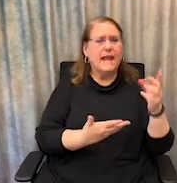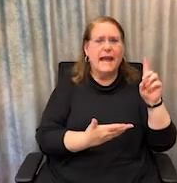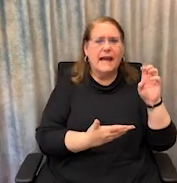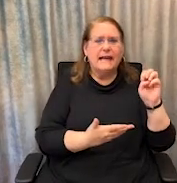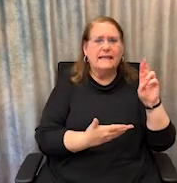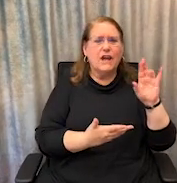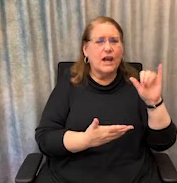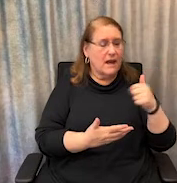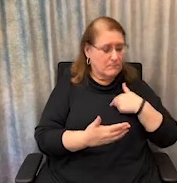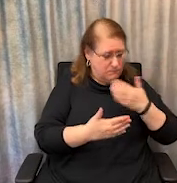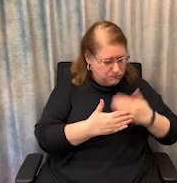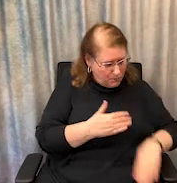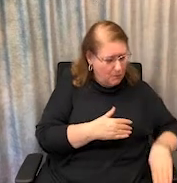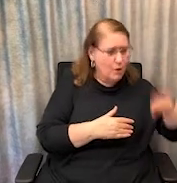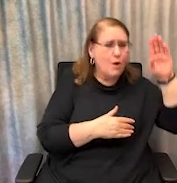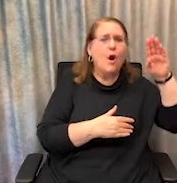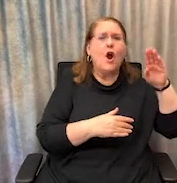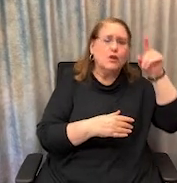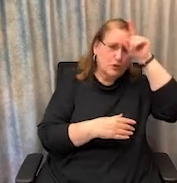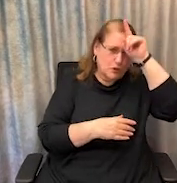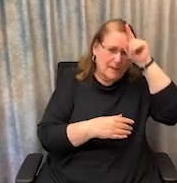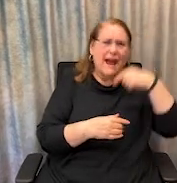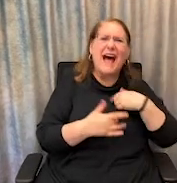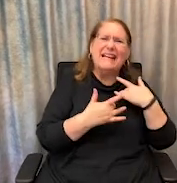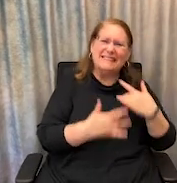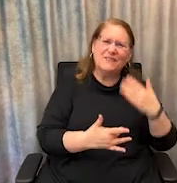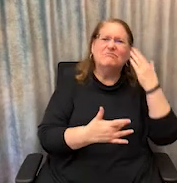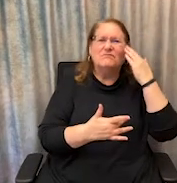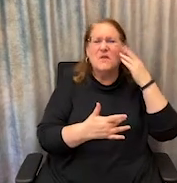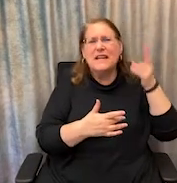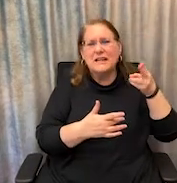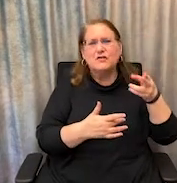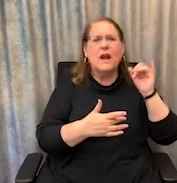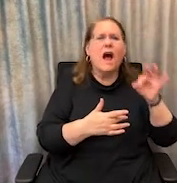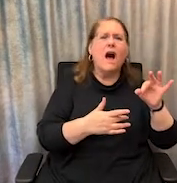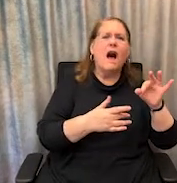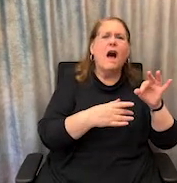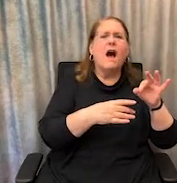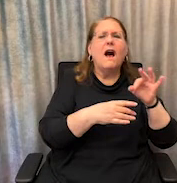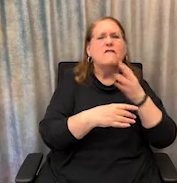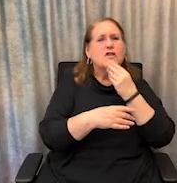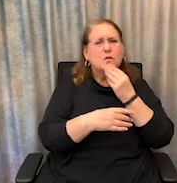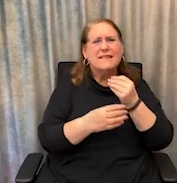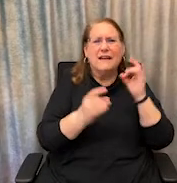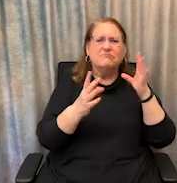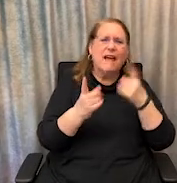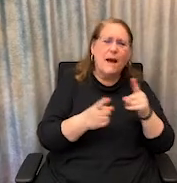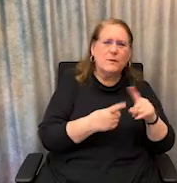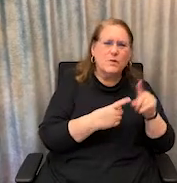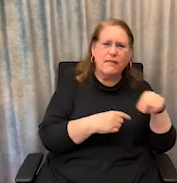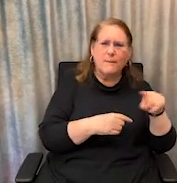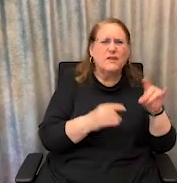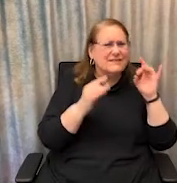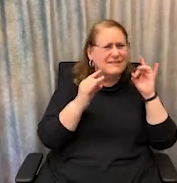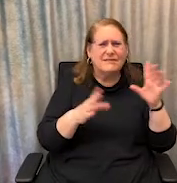since I've been born and raised in Germany, I tend to be educated about the history of Jews and what used to happen to them, of course.